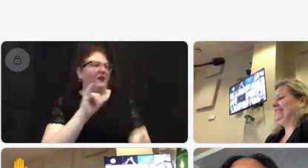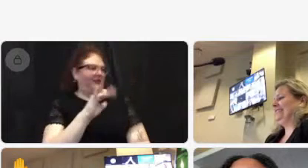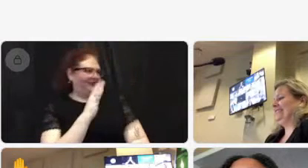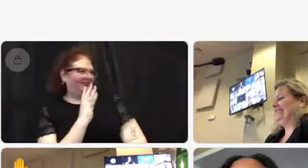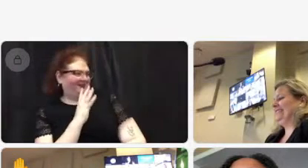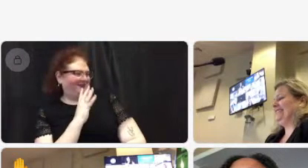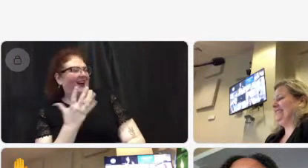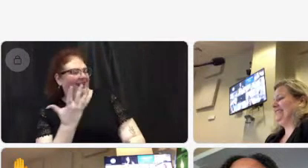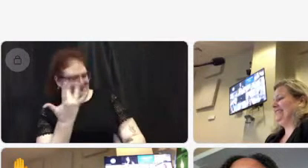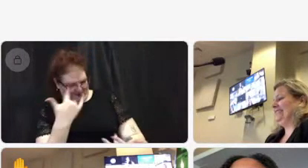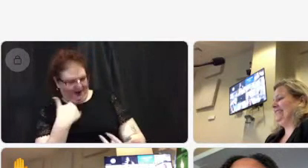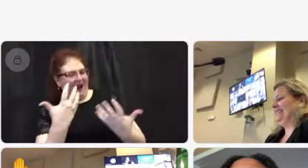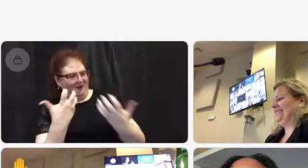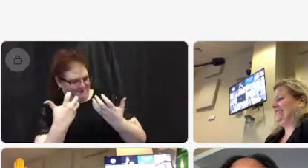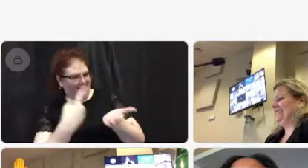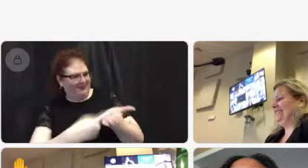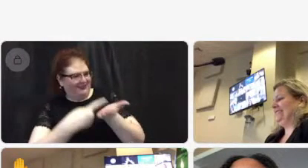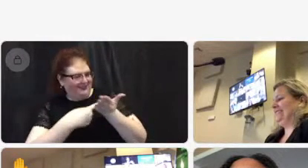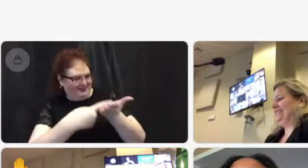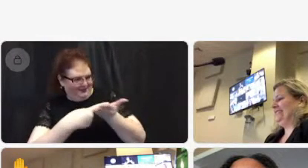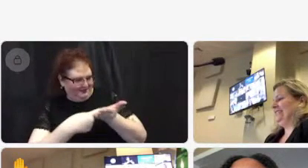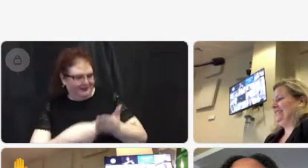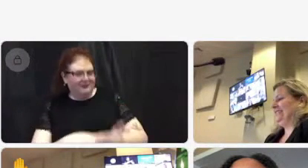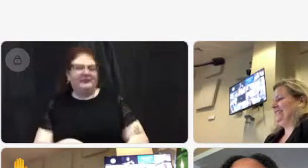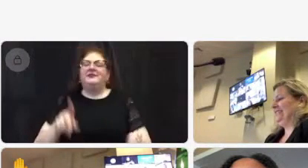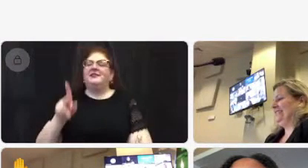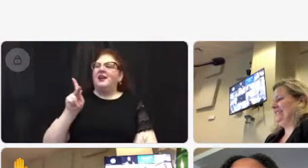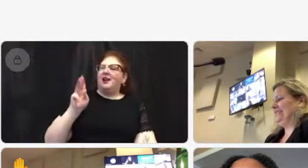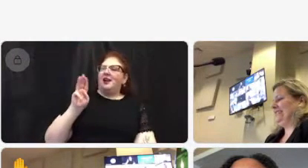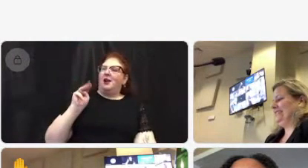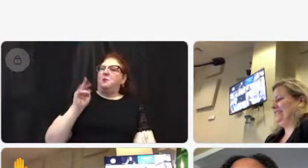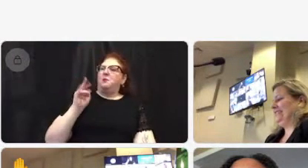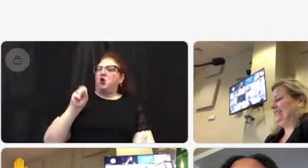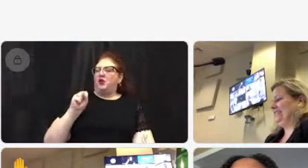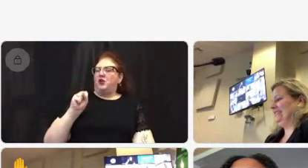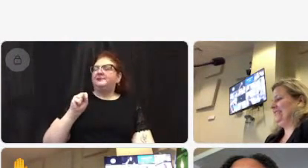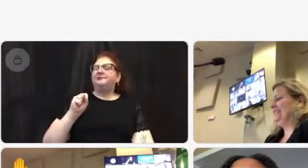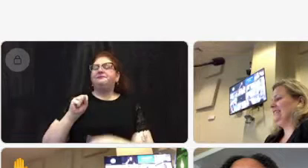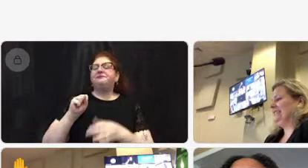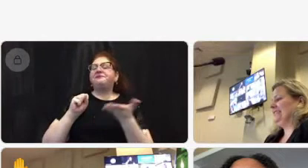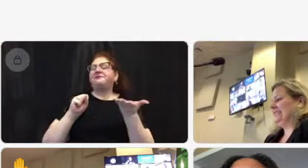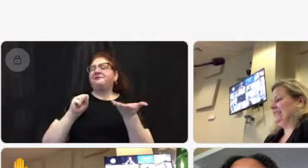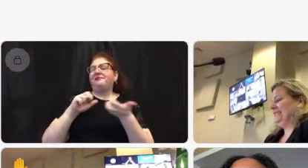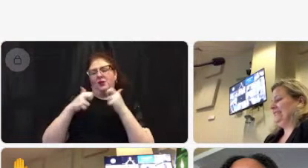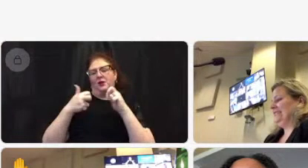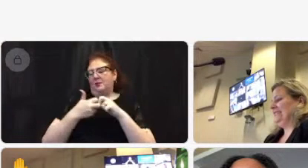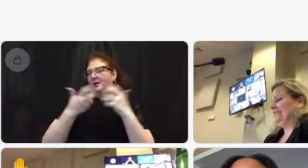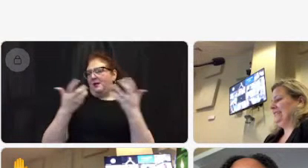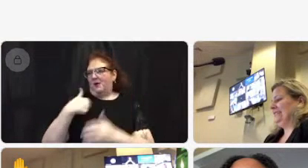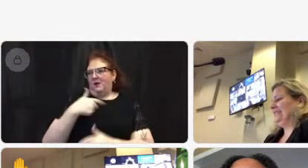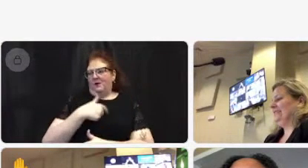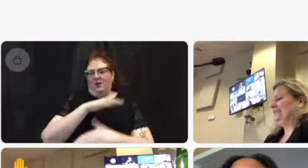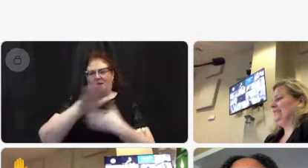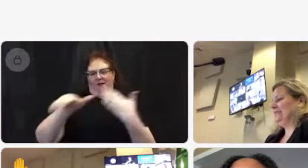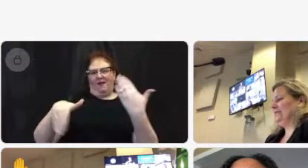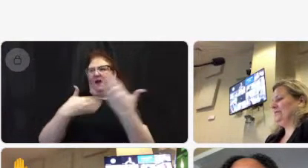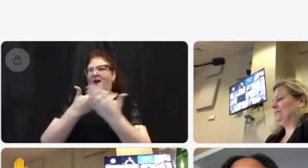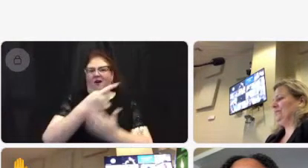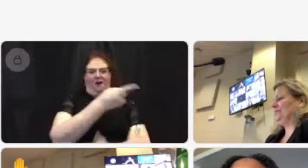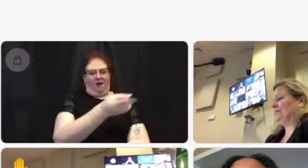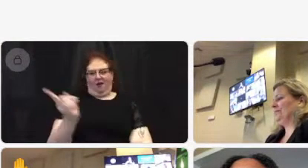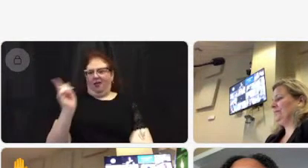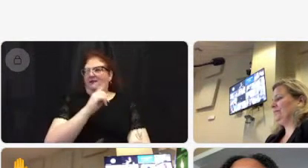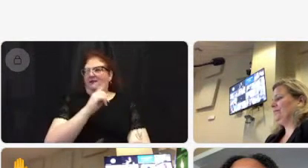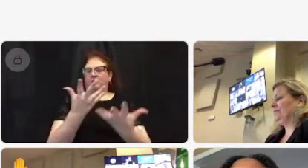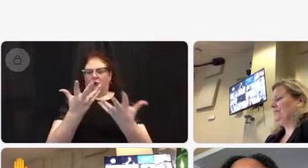conversation. that here's the problem that we hear all the time. We all want to get both these things done. And I